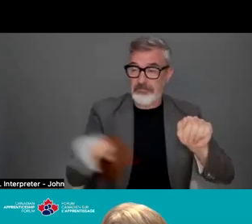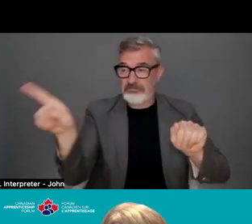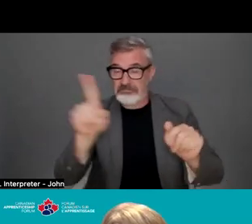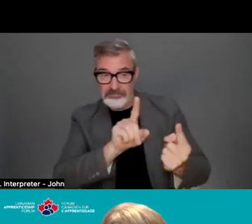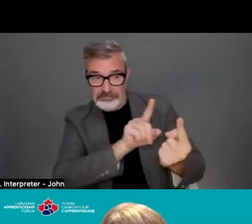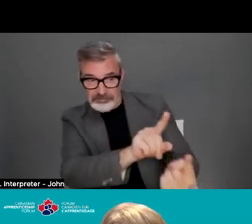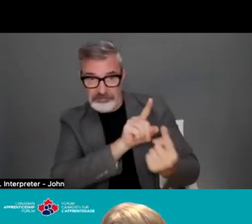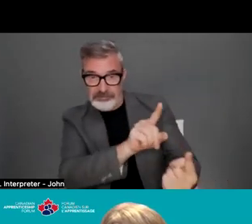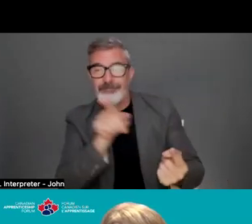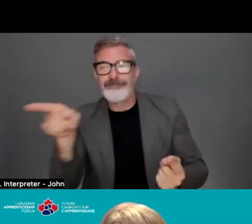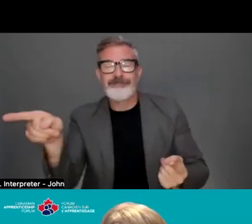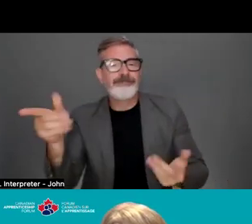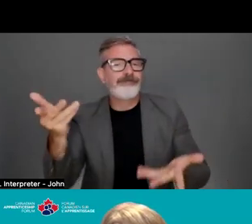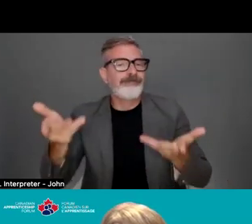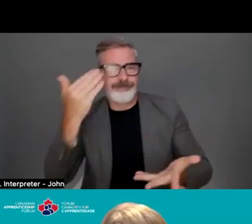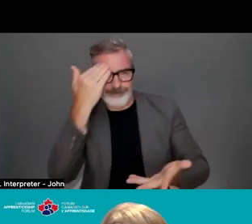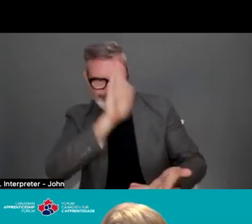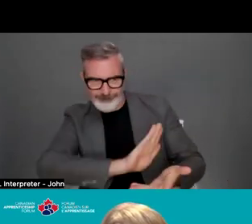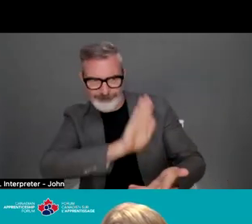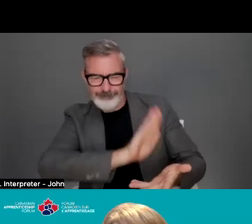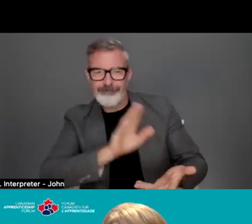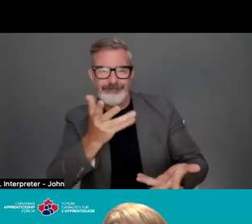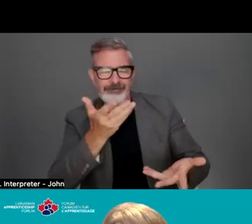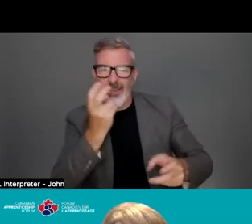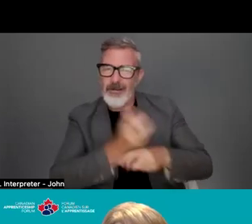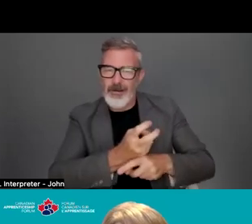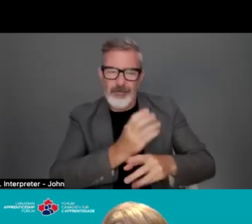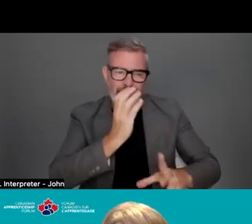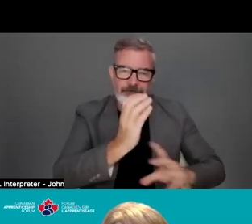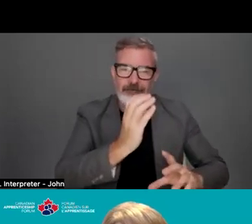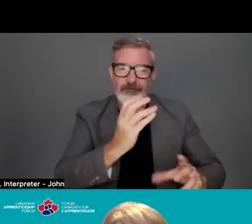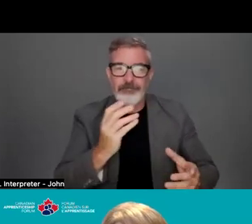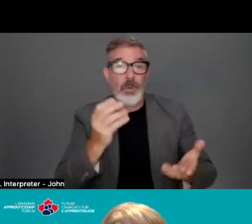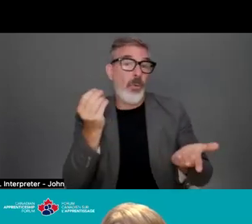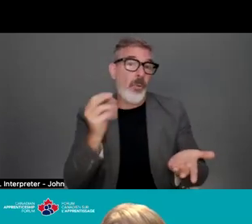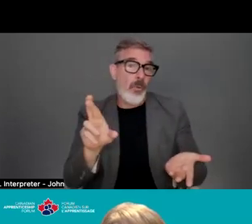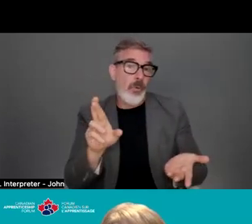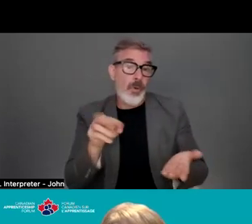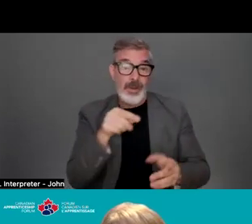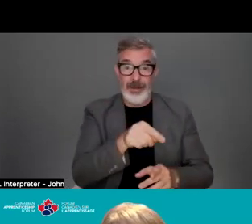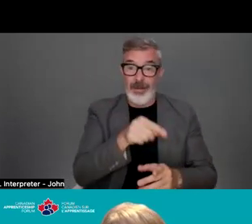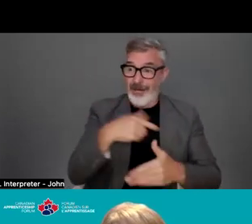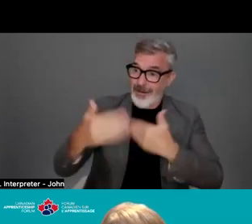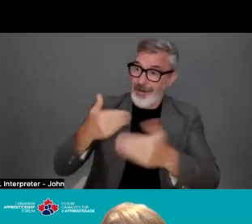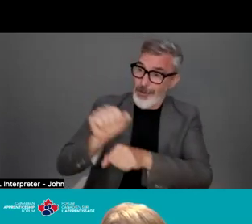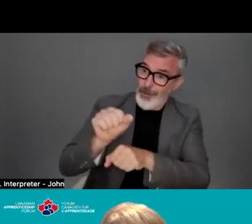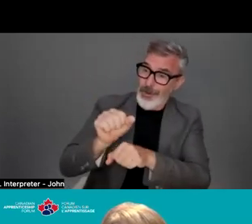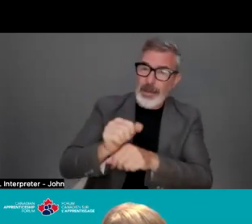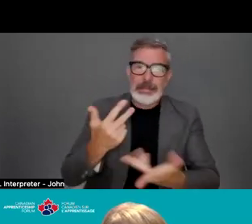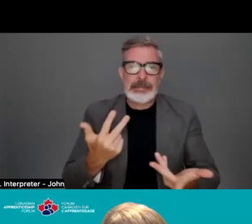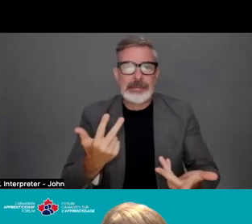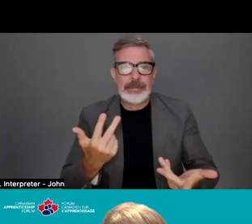Other stressors include not having time to be able to go to the doctor, not being able to access free